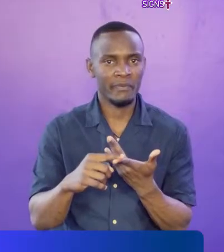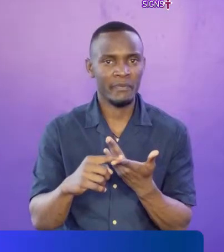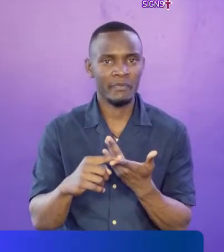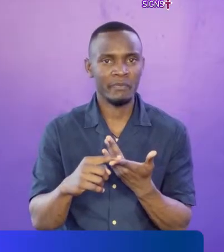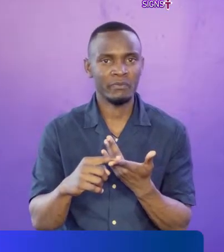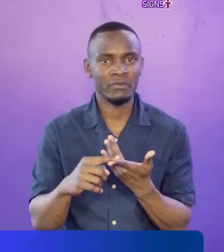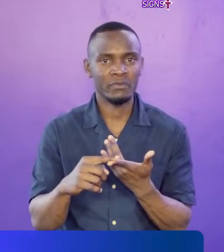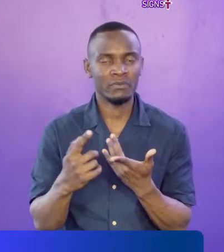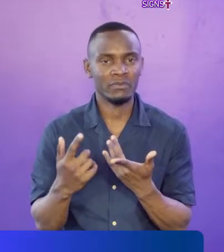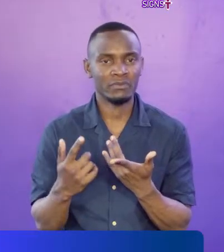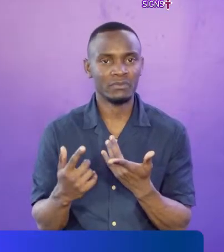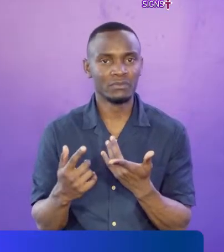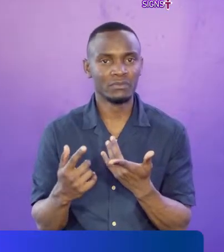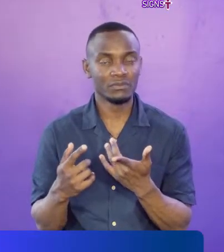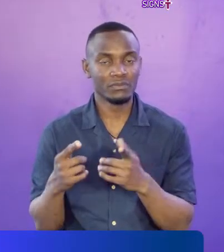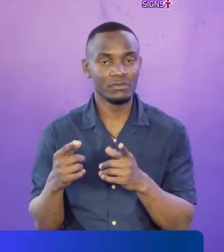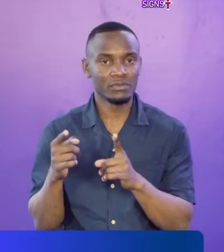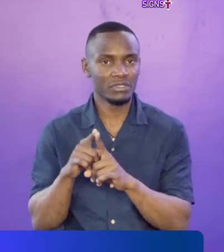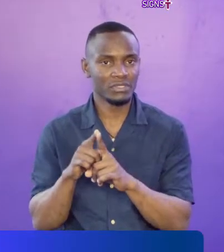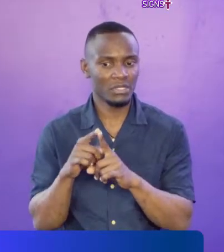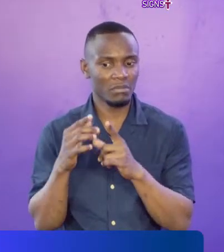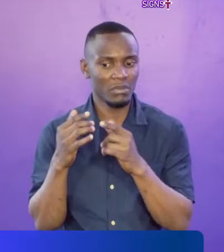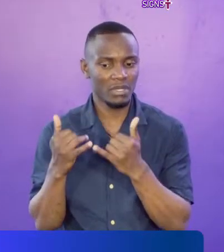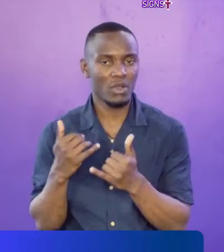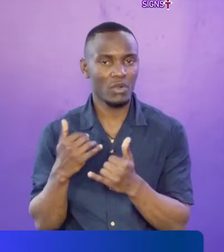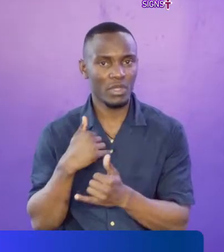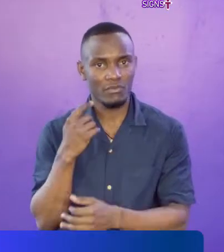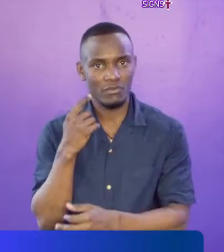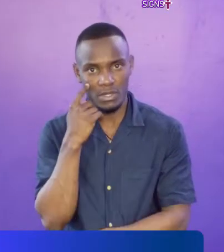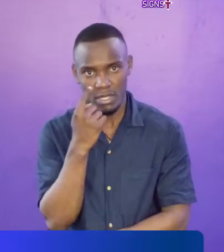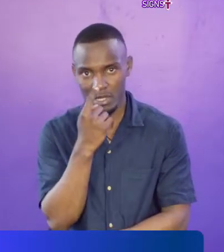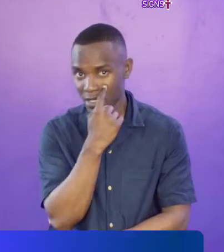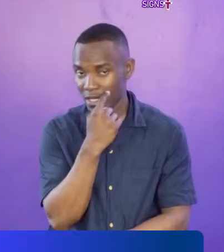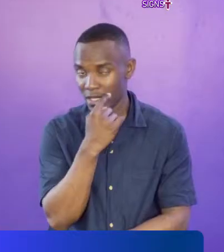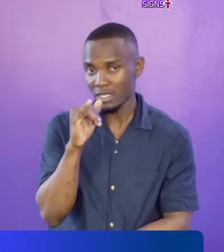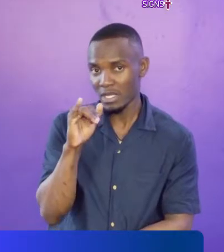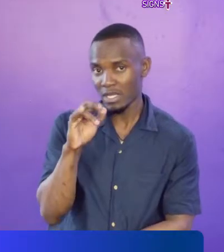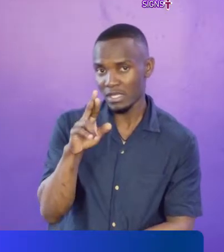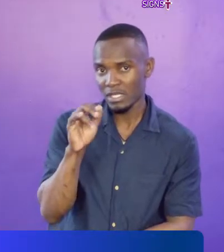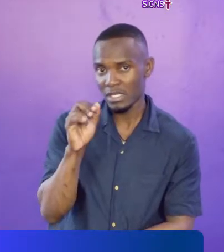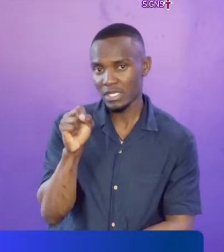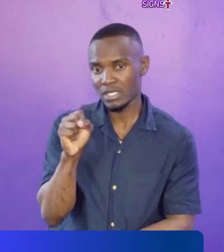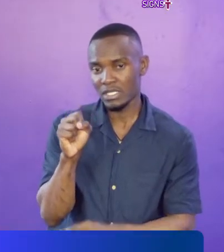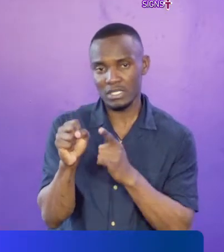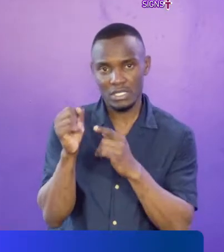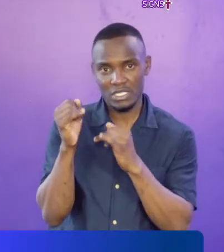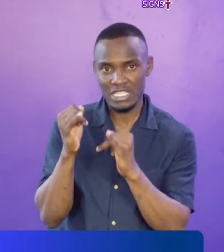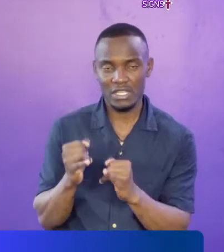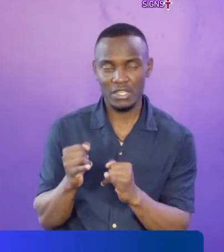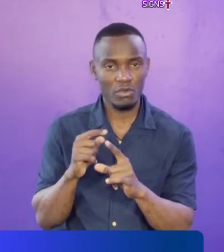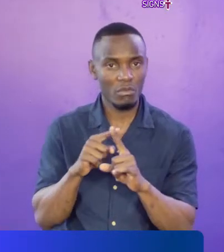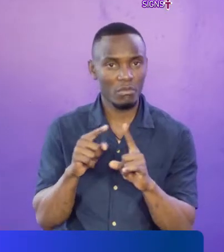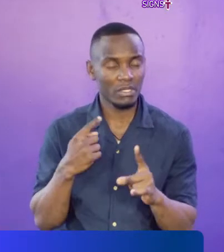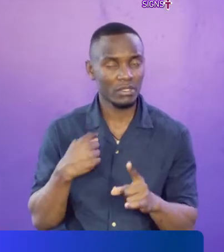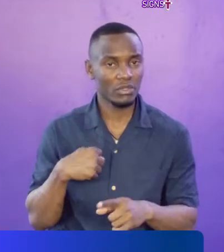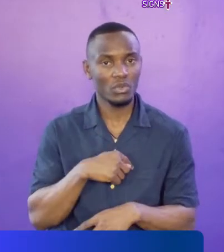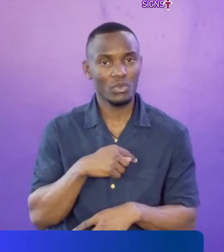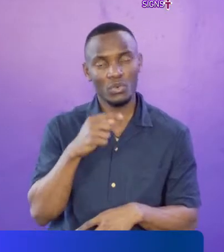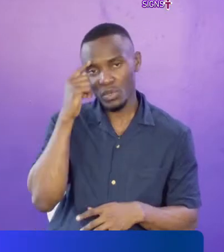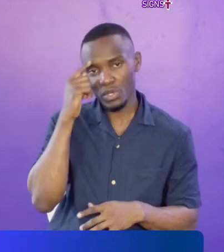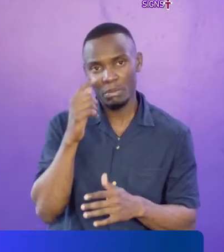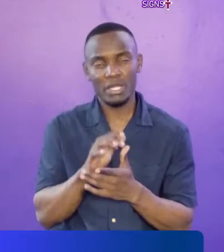now we have the iris, which is something very new. But we believe